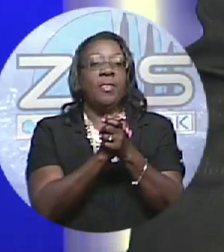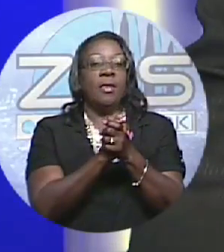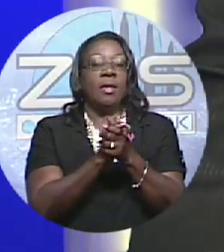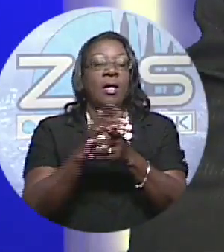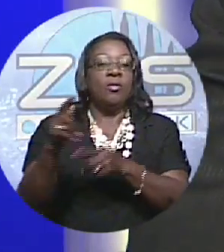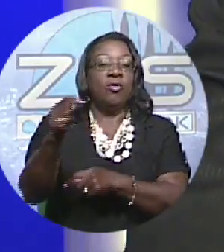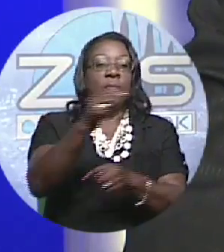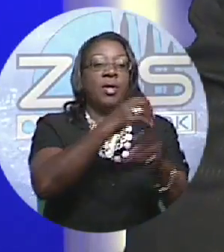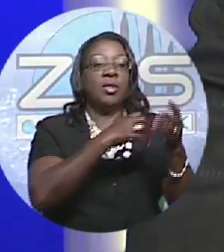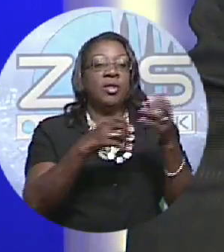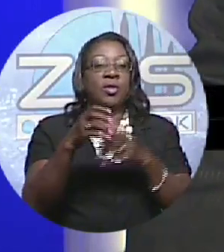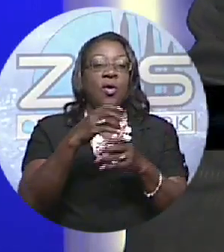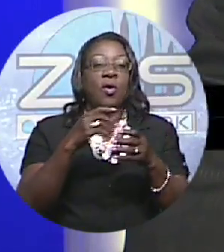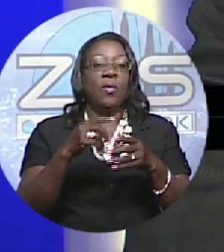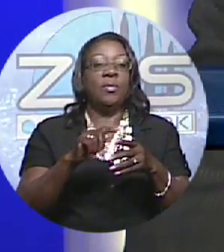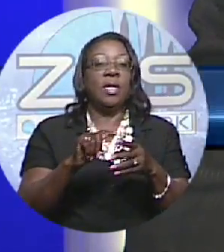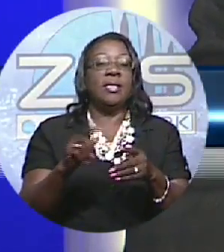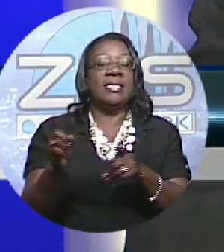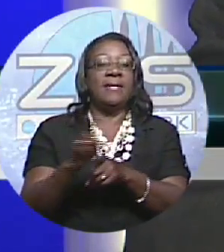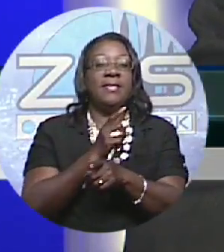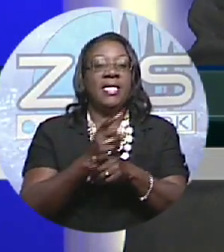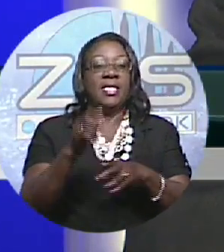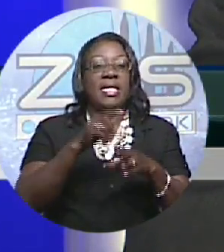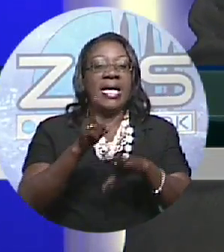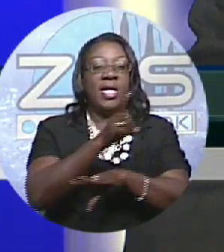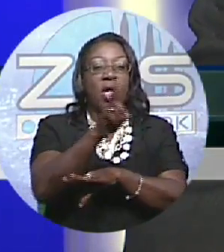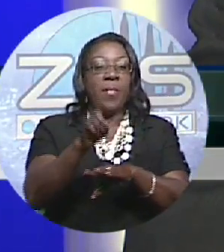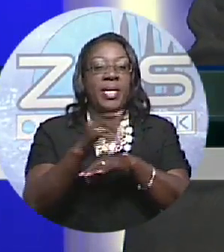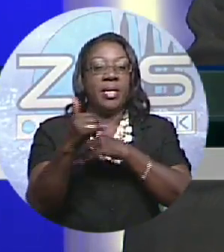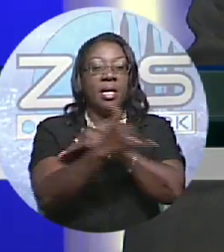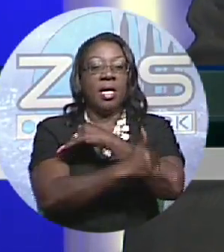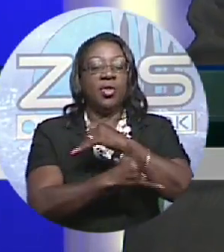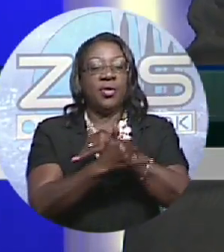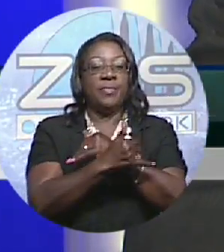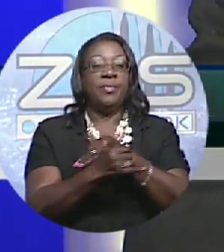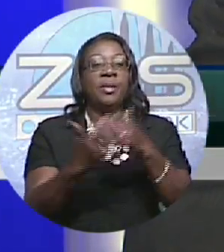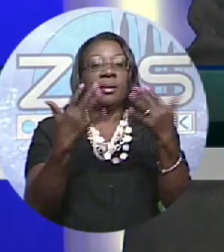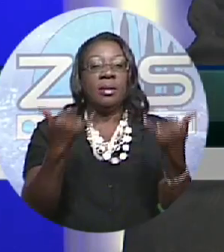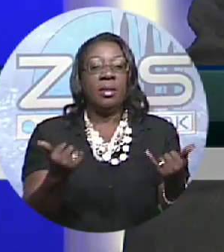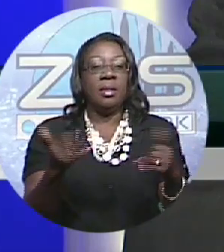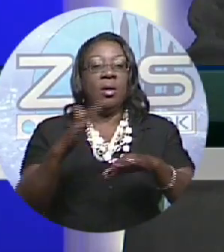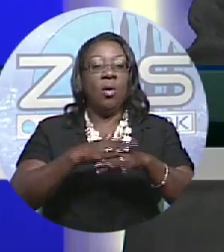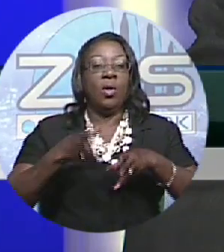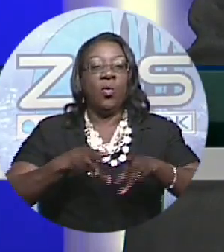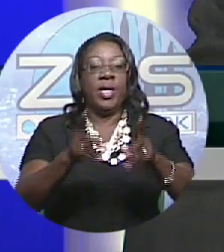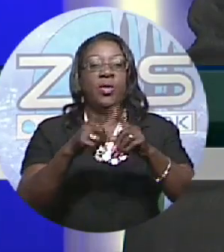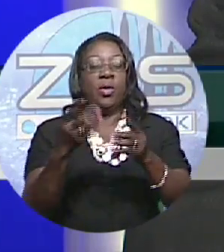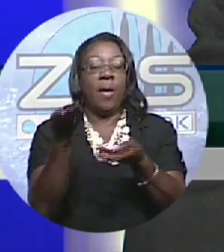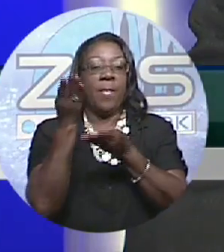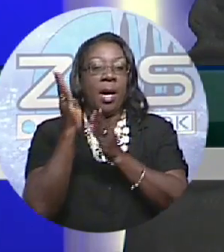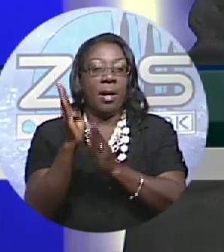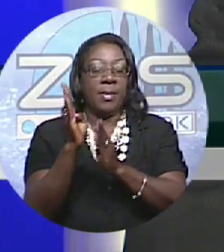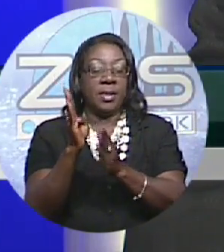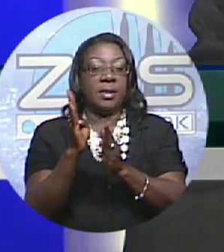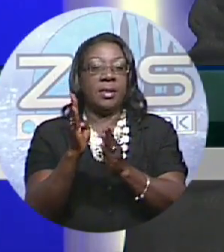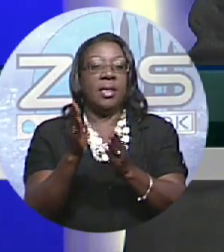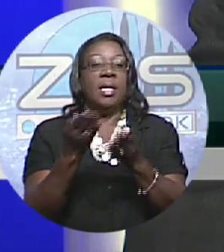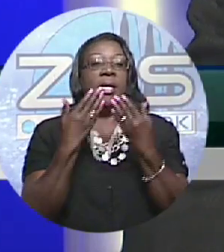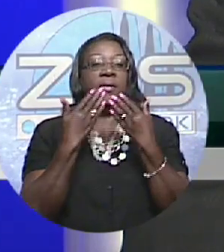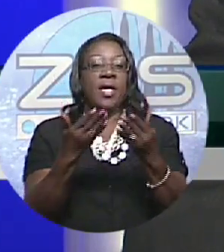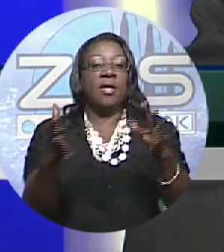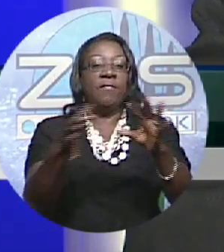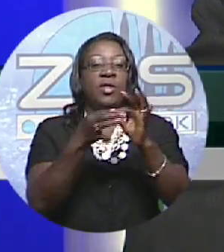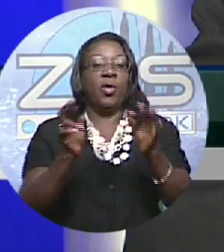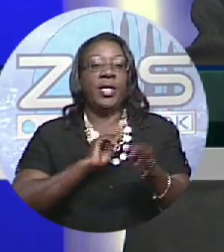Tropical Storm ERIKA triggers devastating floods in Dominica and now takes aim for the Bahamas. Good evening, everyone. I'm Chris Saunders. Thank you so much for joining